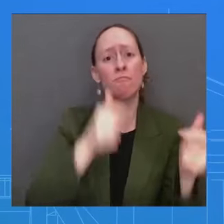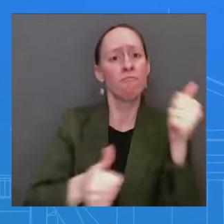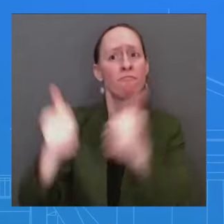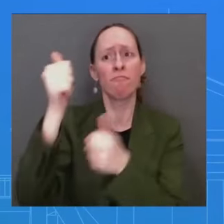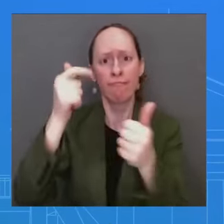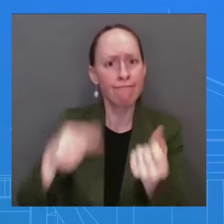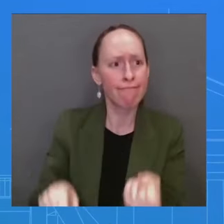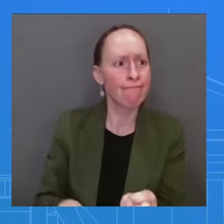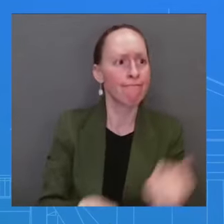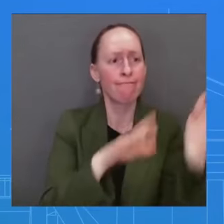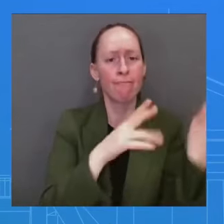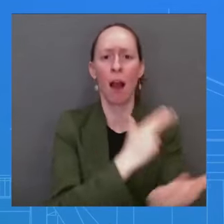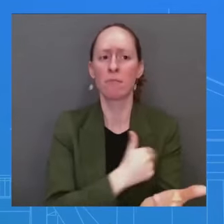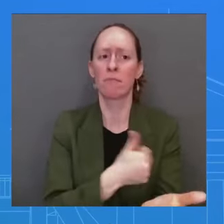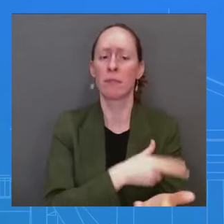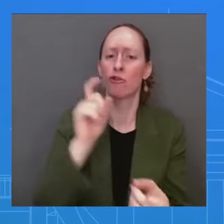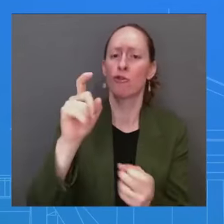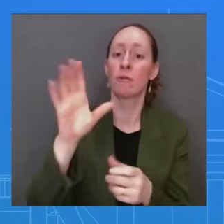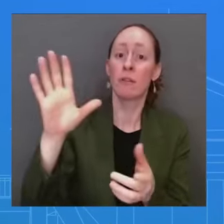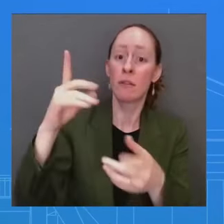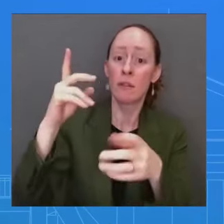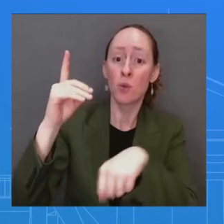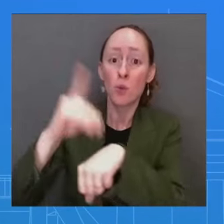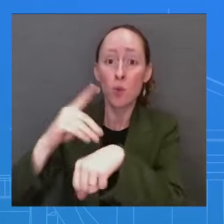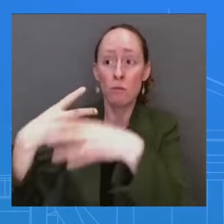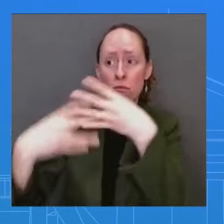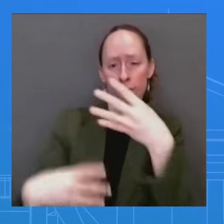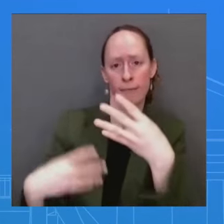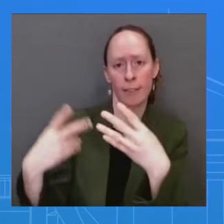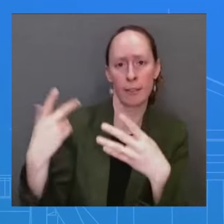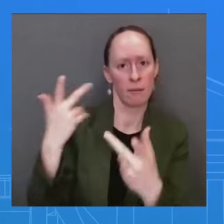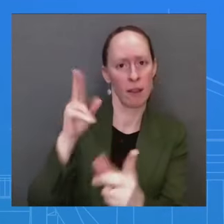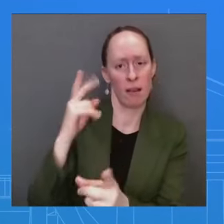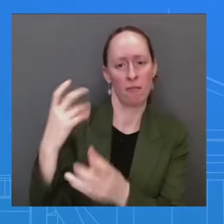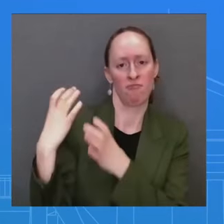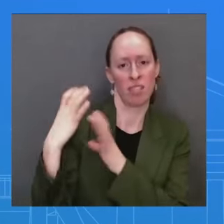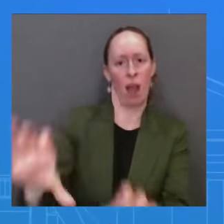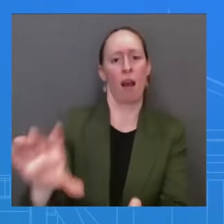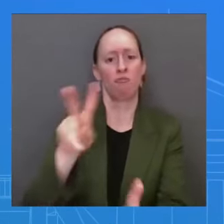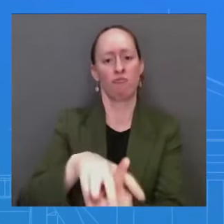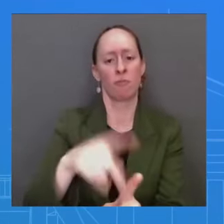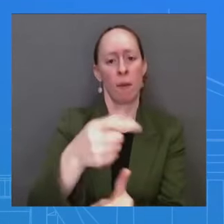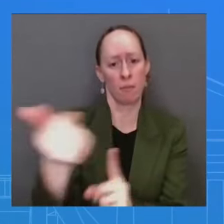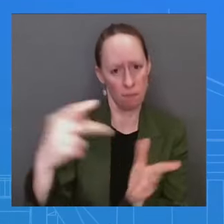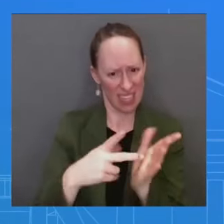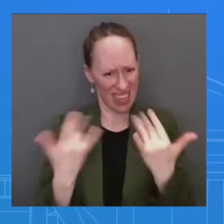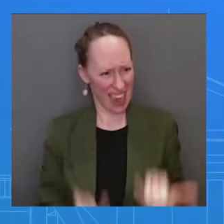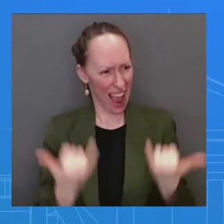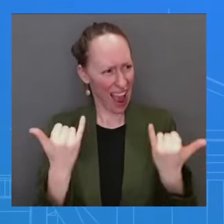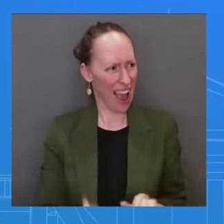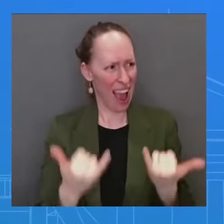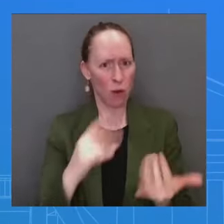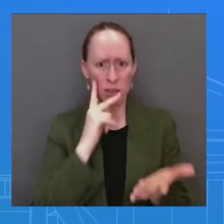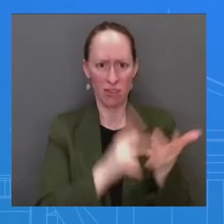still hospitalized. So, according to the White House or the Chief of Staff, should he be delegating his responsibilities? Well, look, as you heard from the